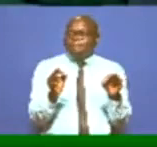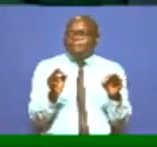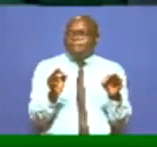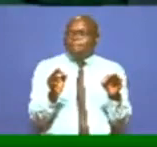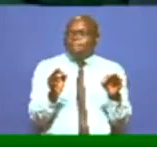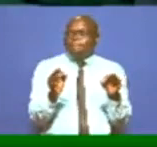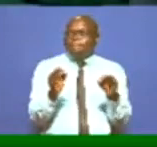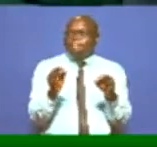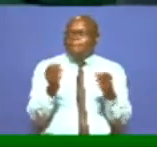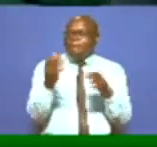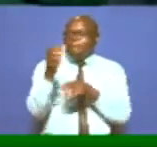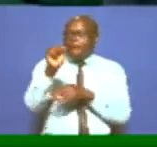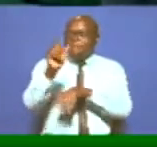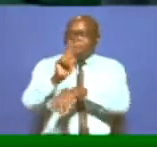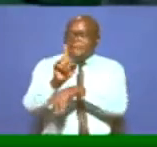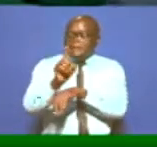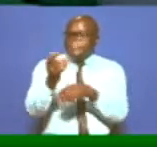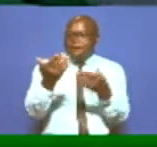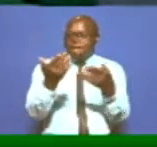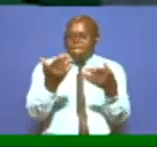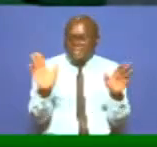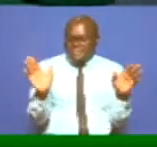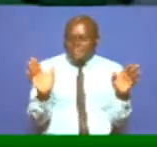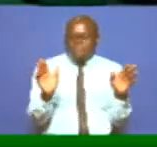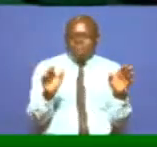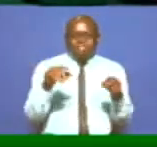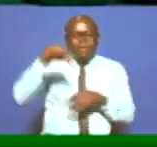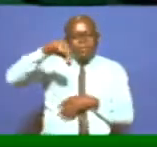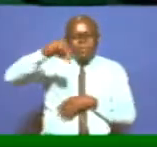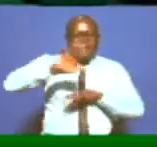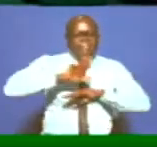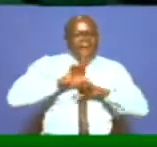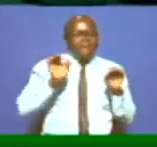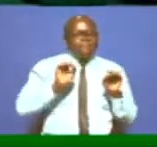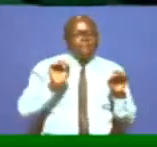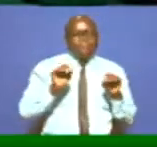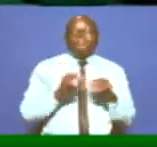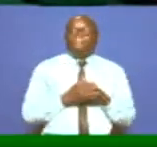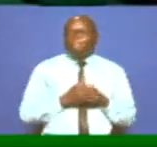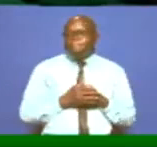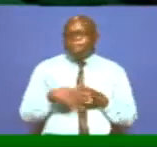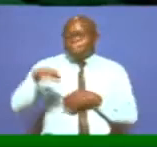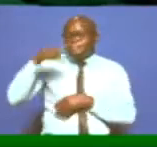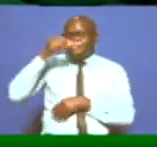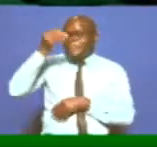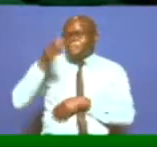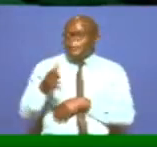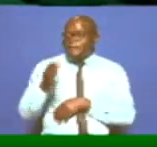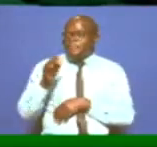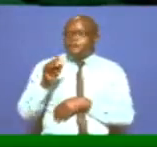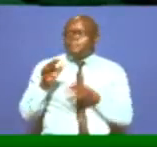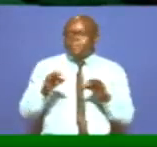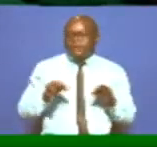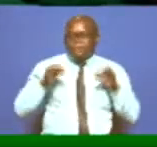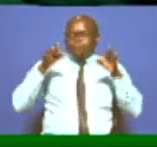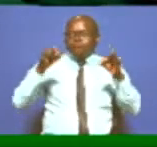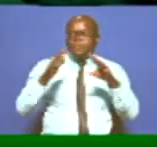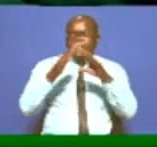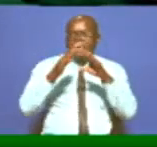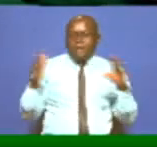the lapsing of the 5 minutes, there's still no quorum present, then the Speaker shall adjourn the House